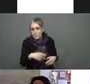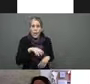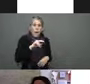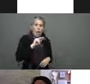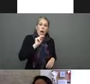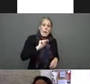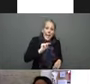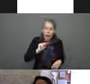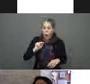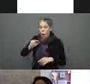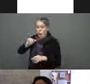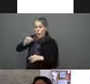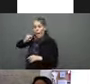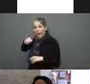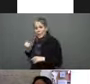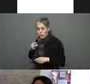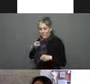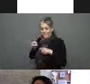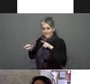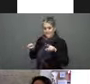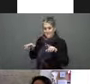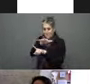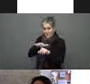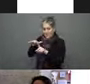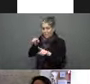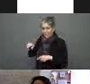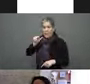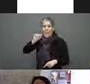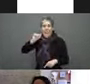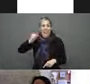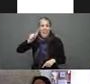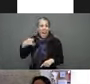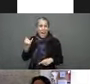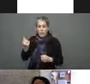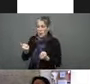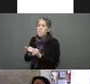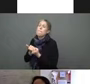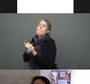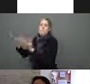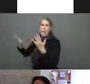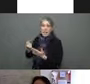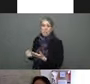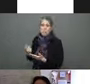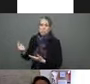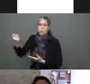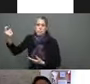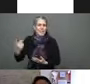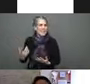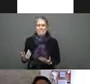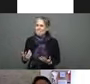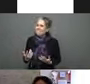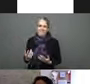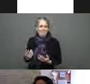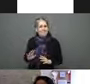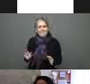um, adjectives just don't tend to be produced all that much except in a very specific, um, uh,